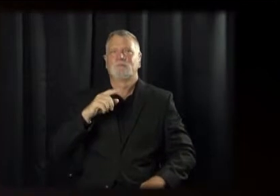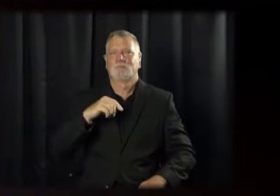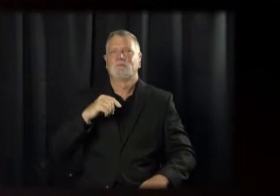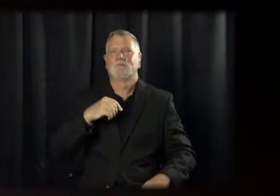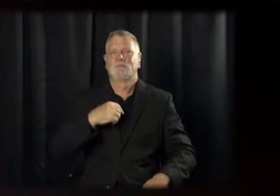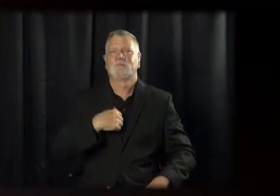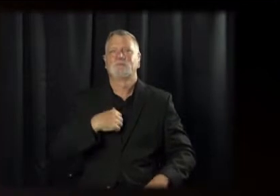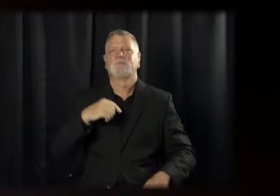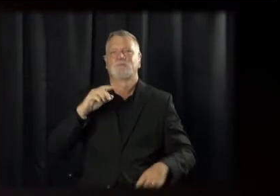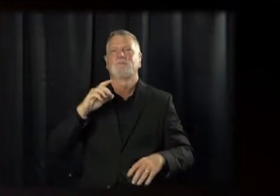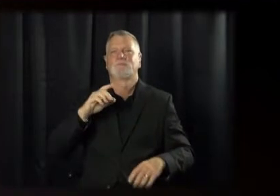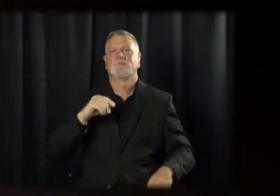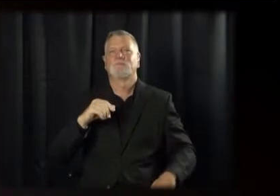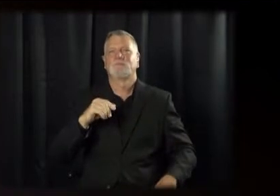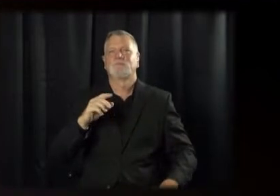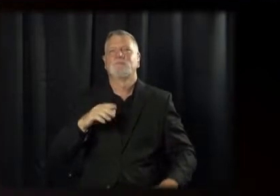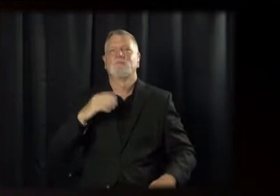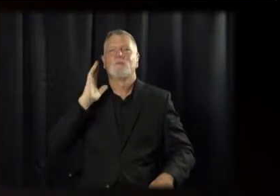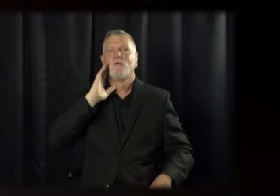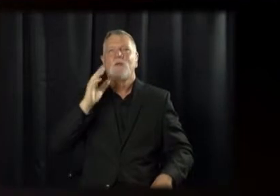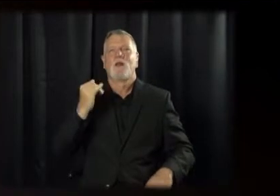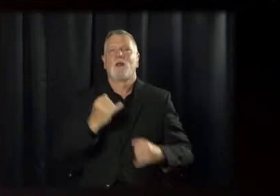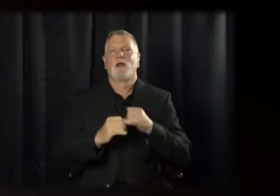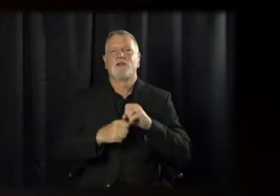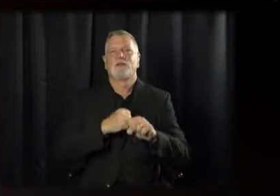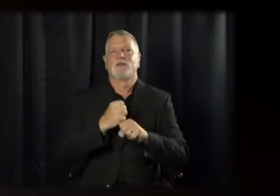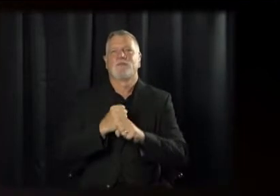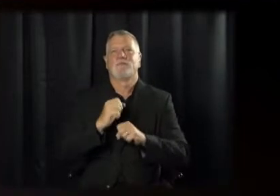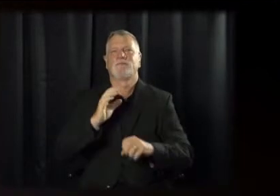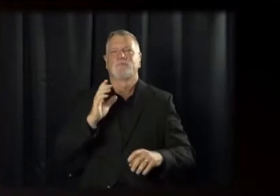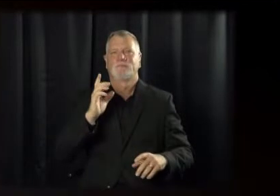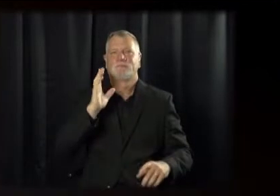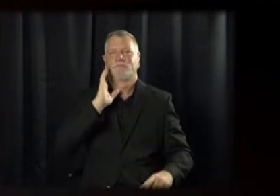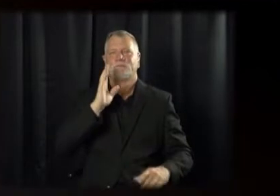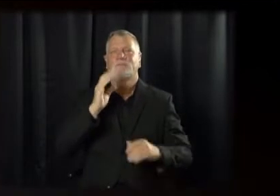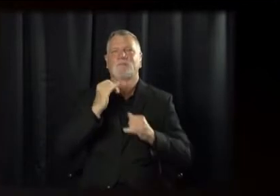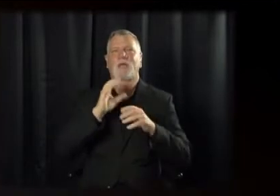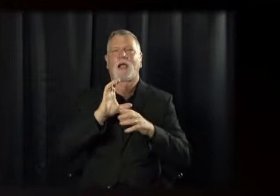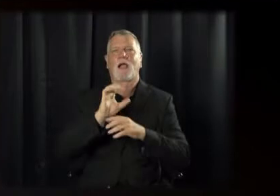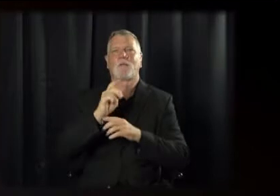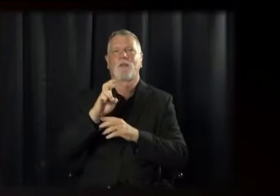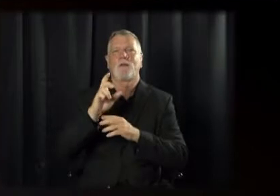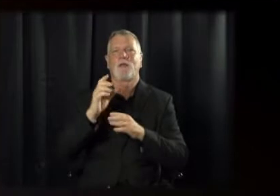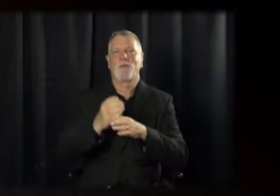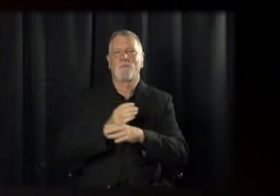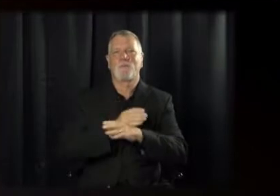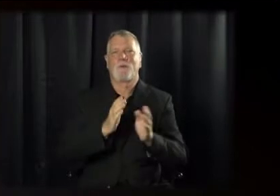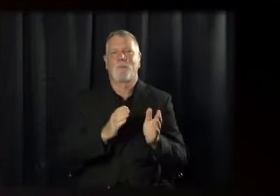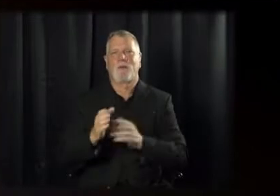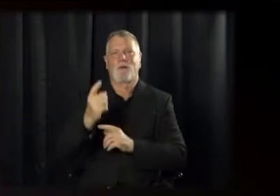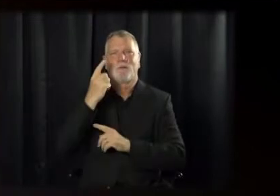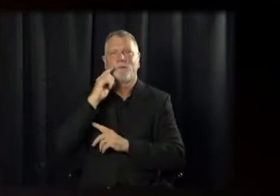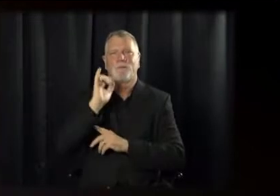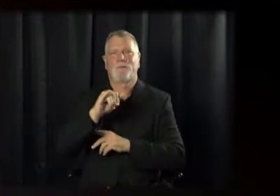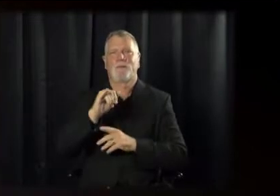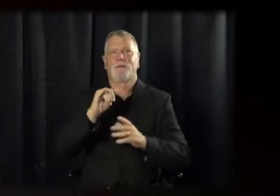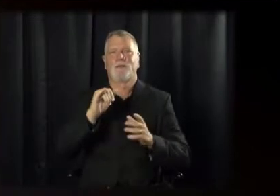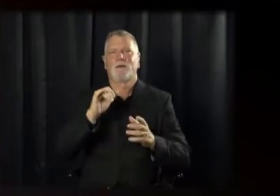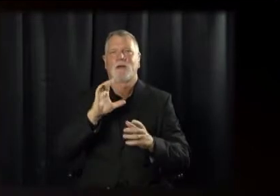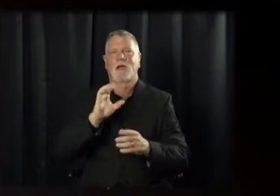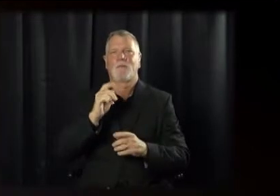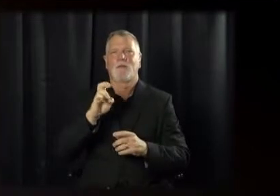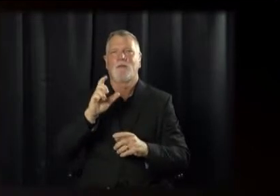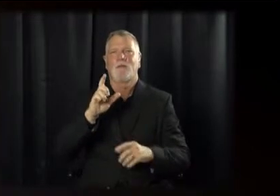transformation. During the last year, LUMA has developed a comprehensive capital improvement plan spread across various capital improvement